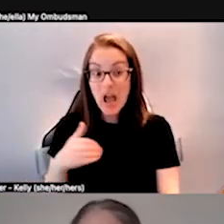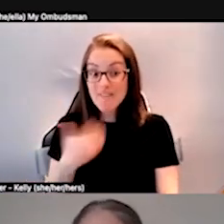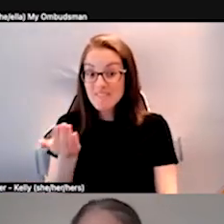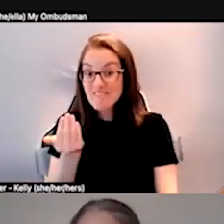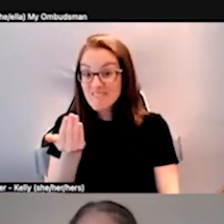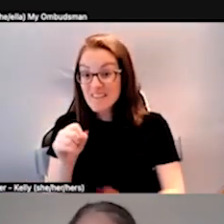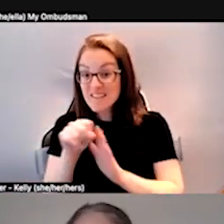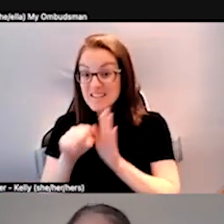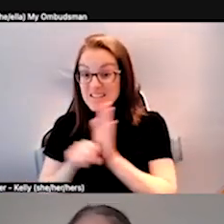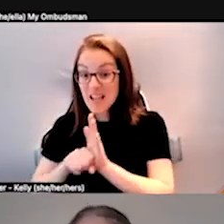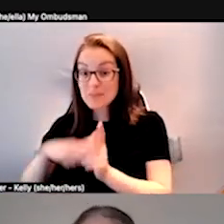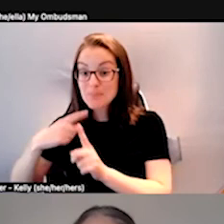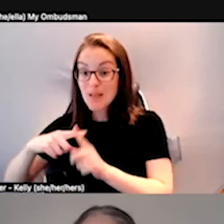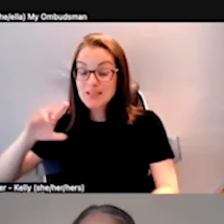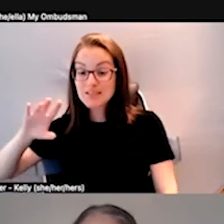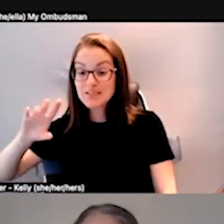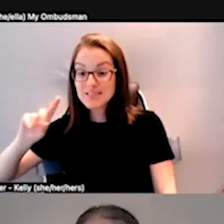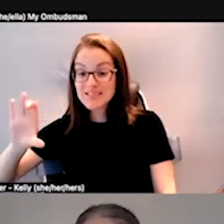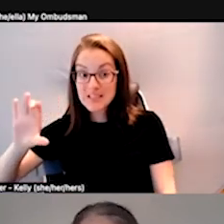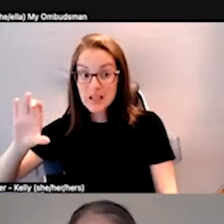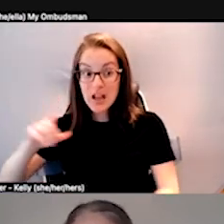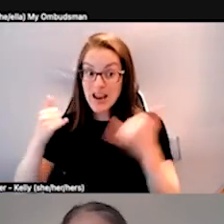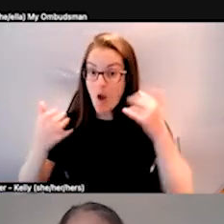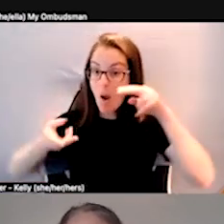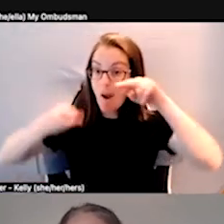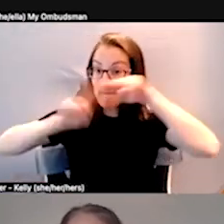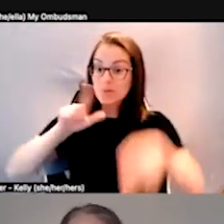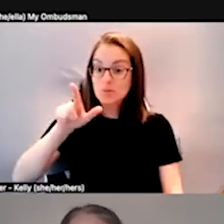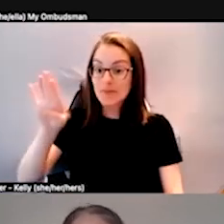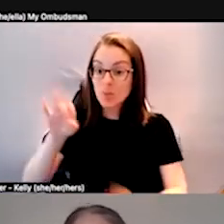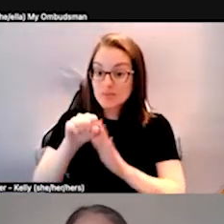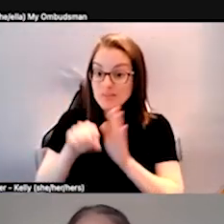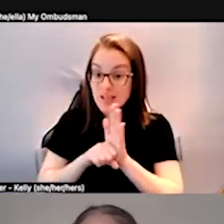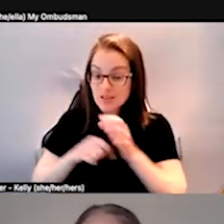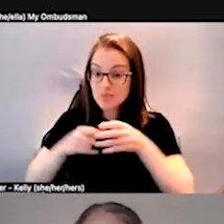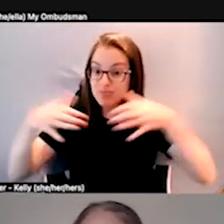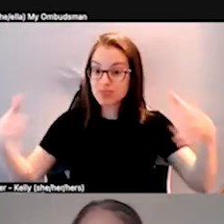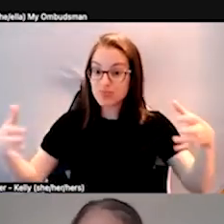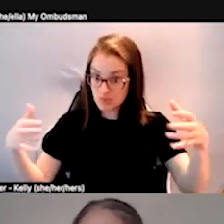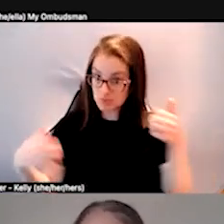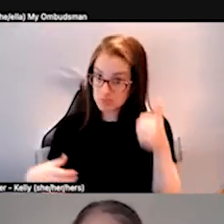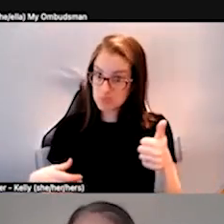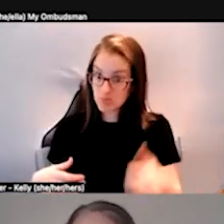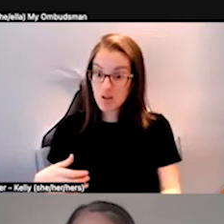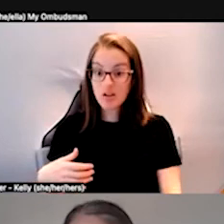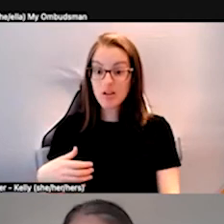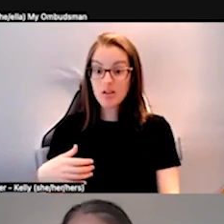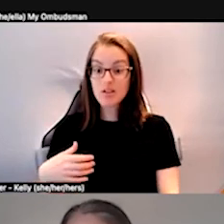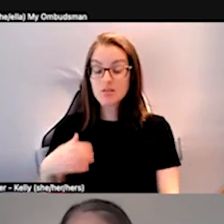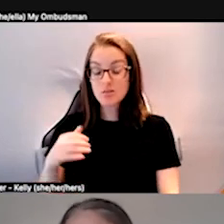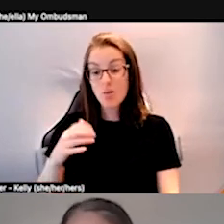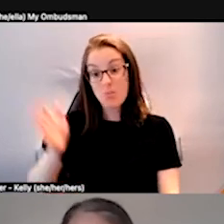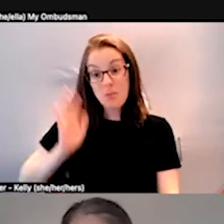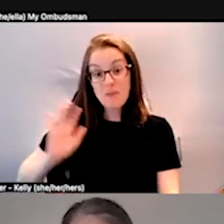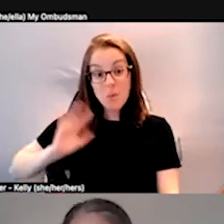been changing in a relatively short time frame. So that number was almost half as low in